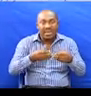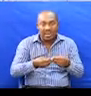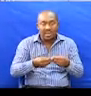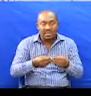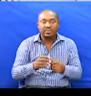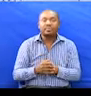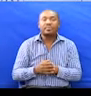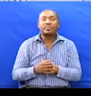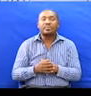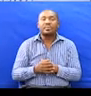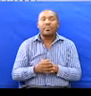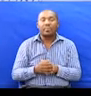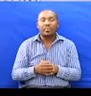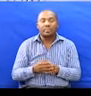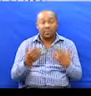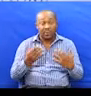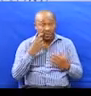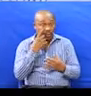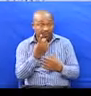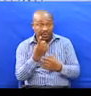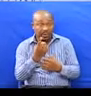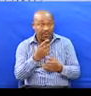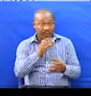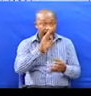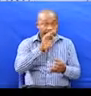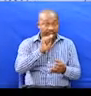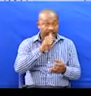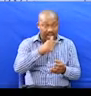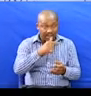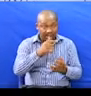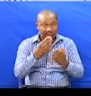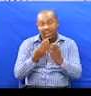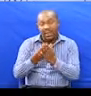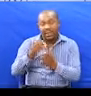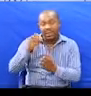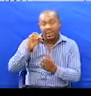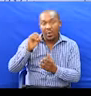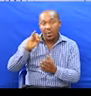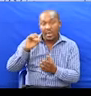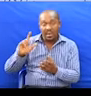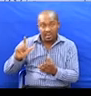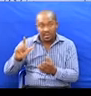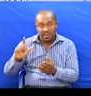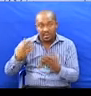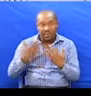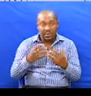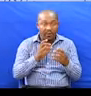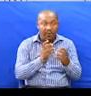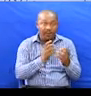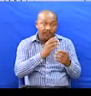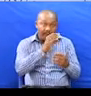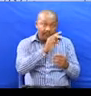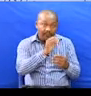oil. Fats coming from animals, they are solid at room temperature. In our daily temperature, they are